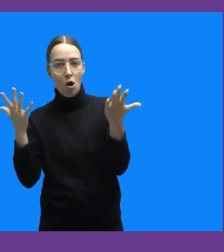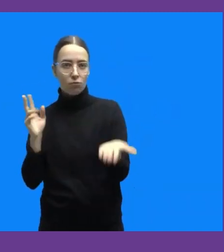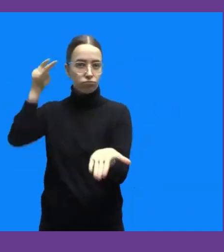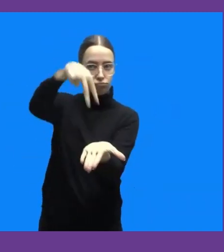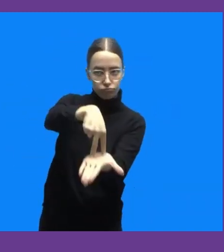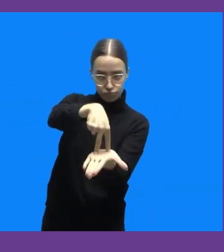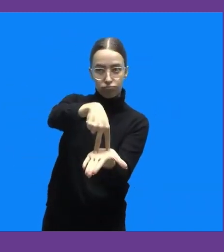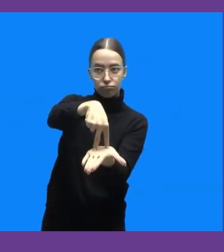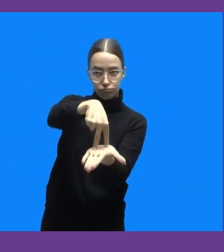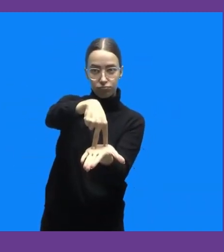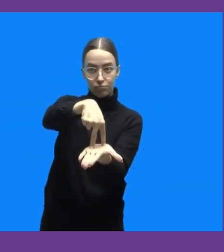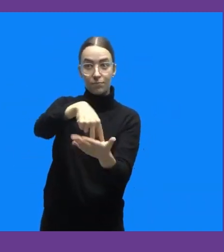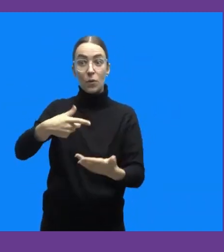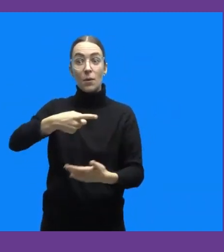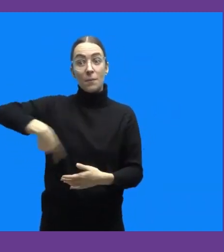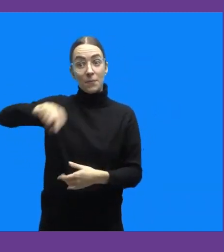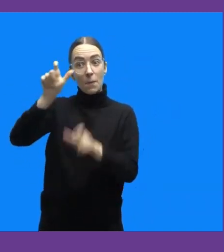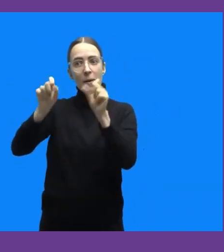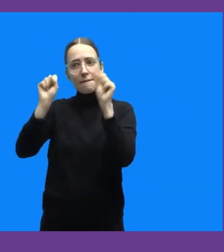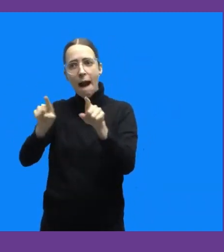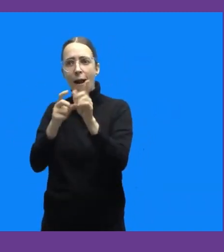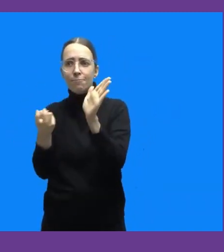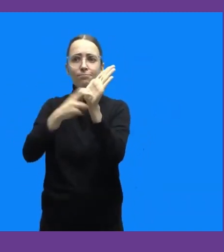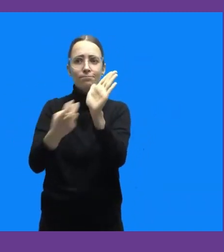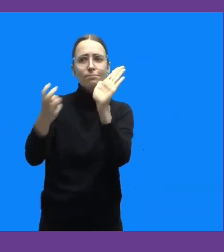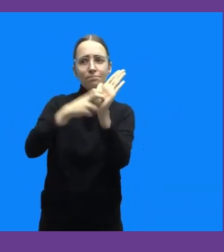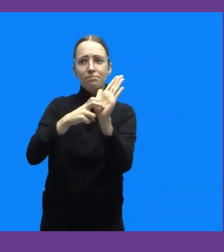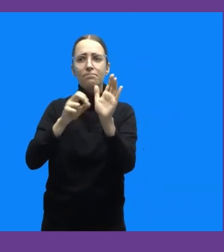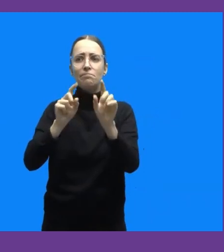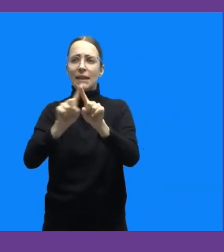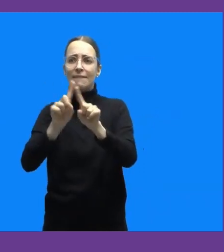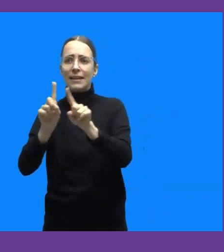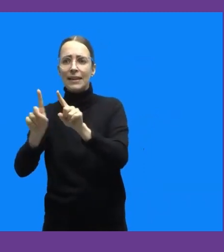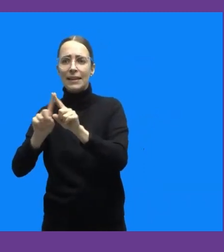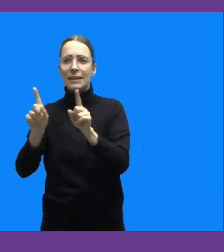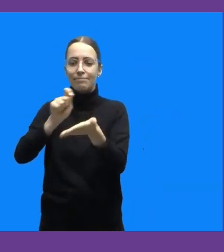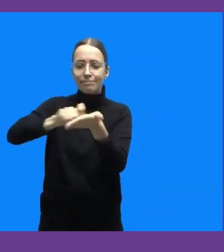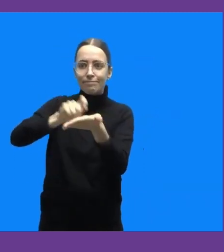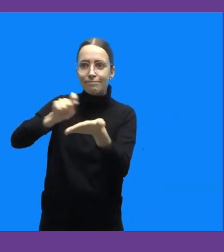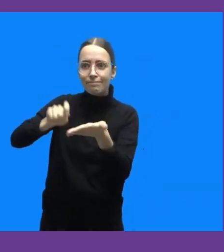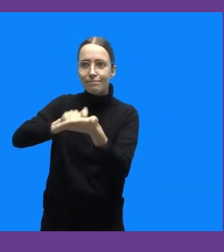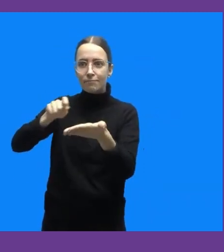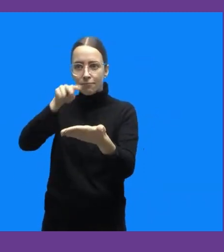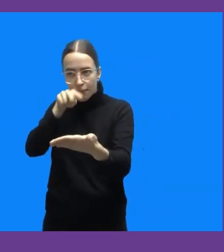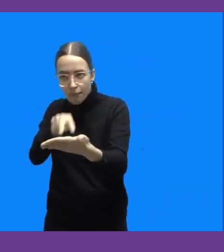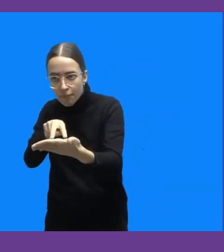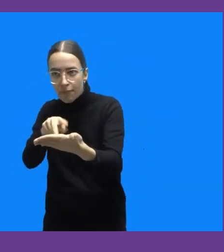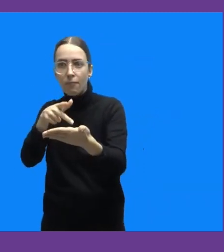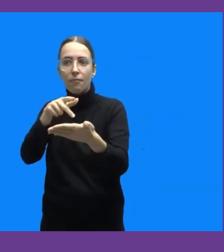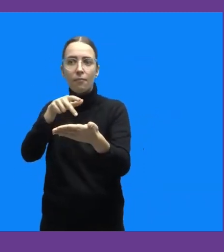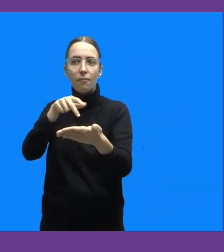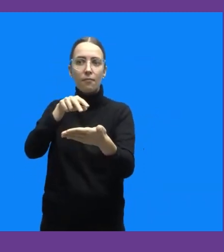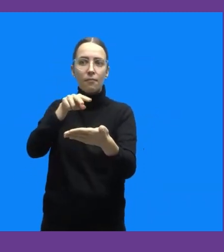as part of that, but also the European Access Network, which is another network of